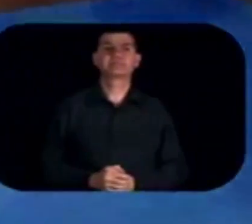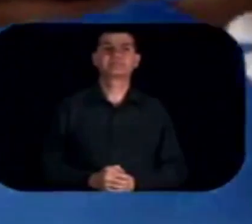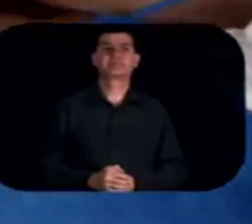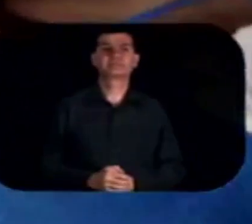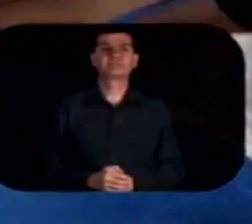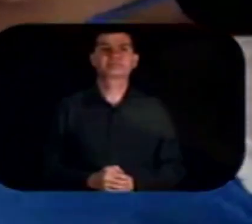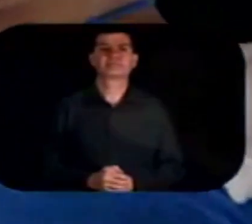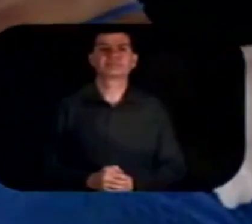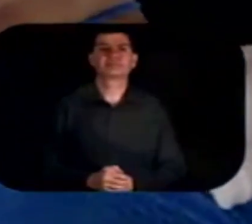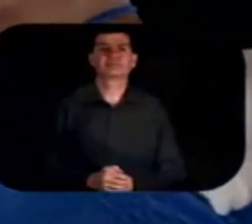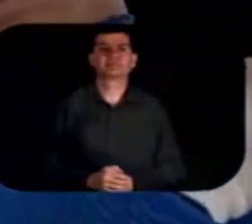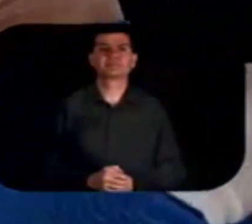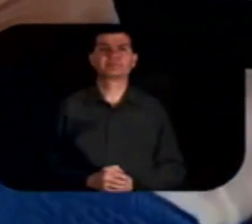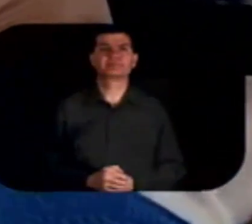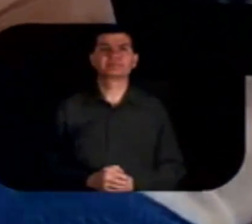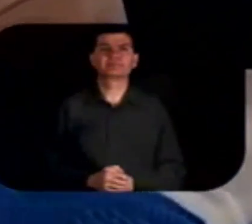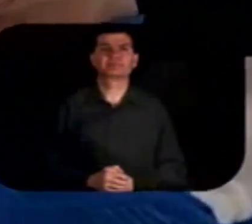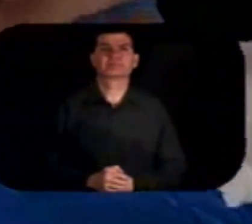community.